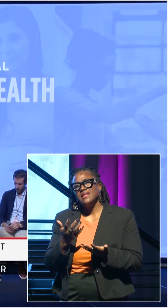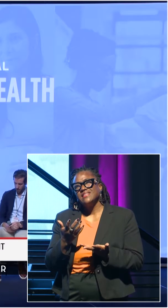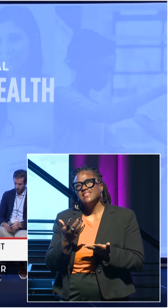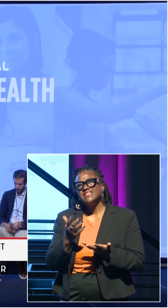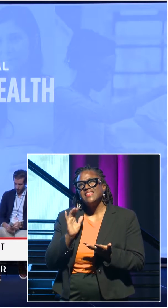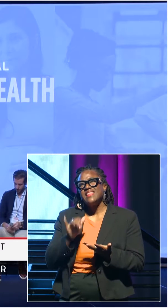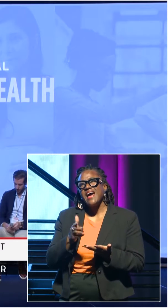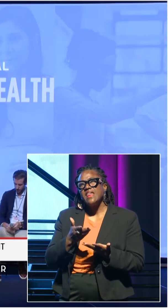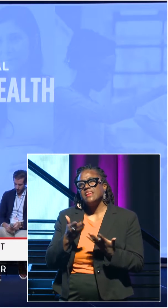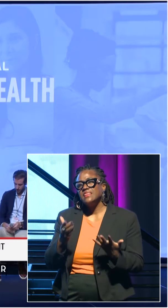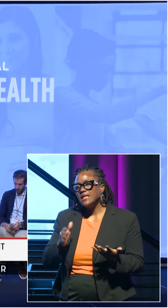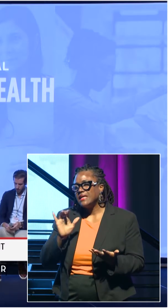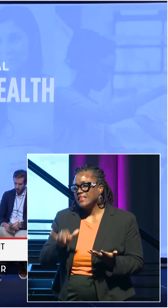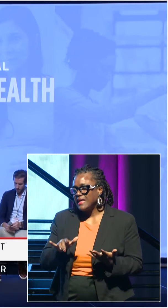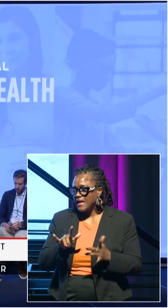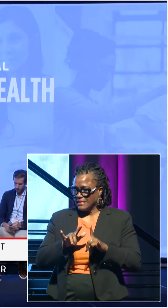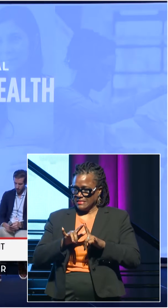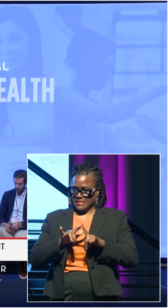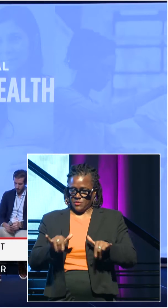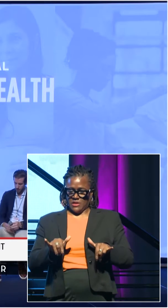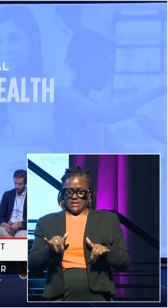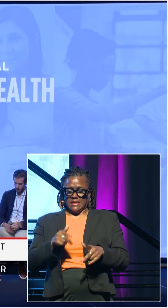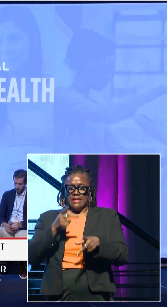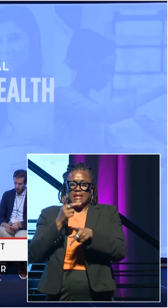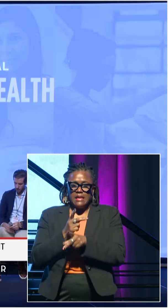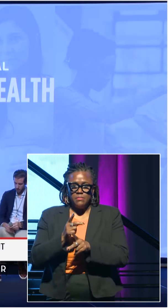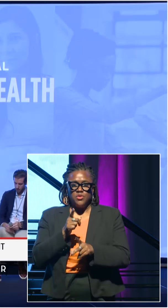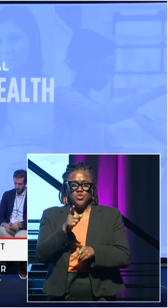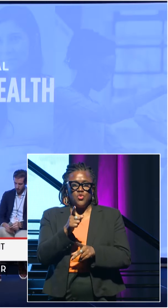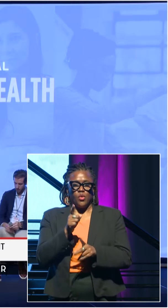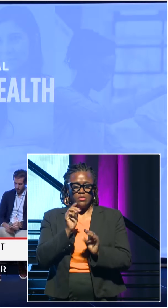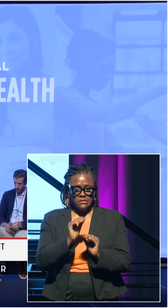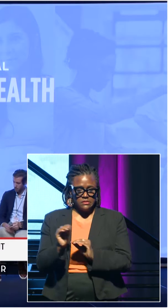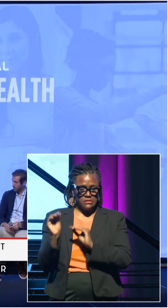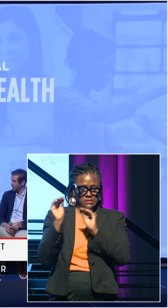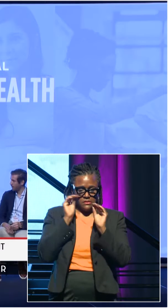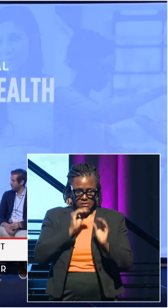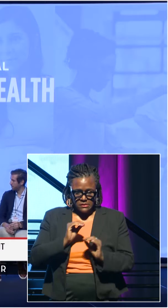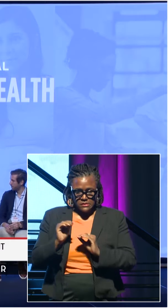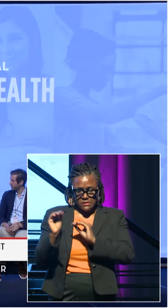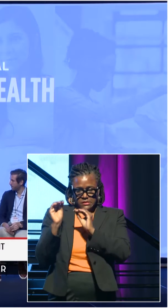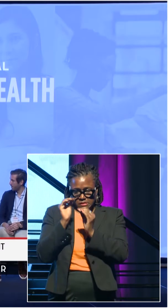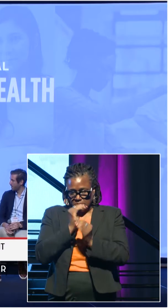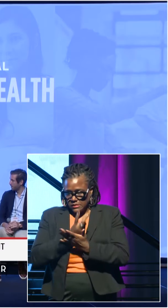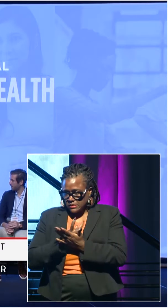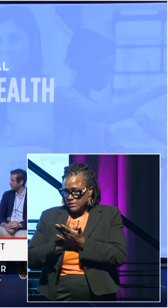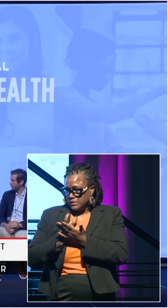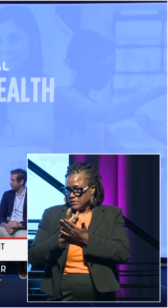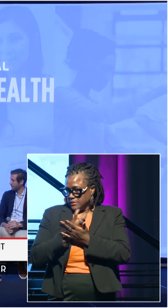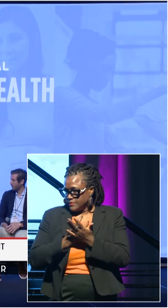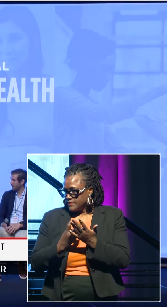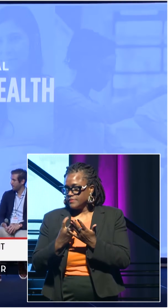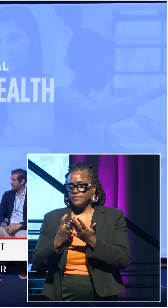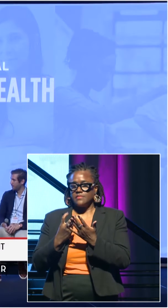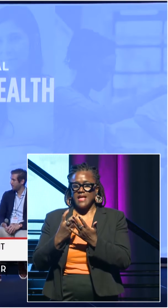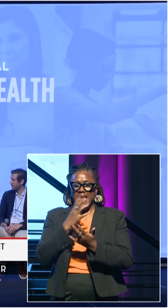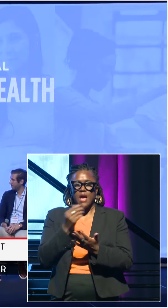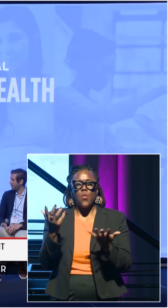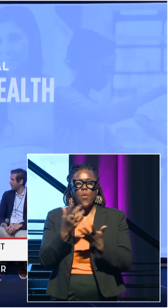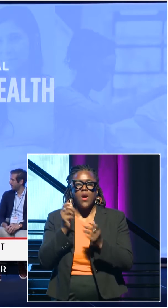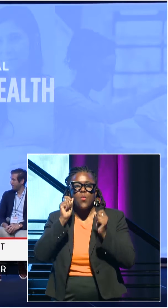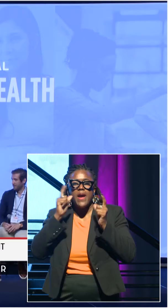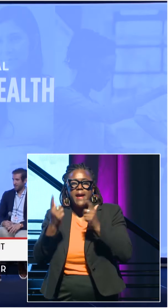thing that, simultaneously keeps you up at night and pulls you out of the bed in the morning? We'll start